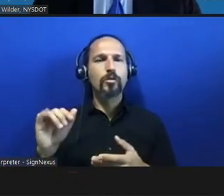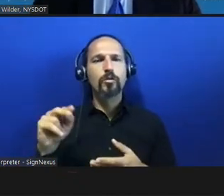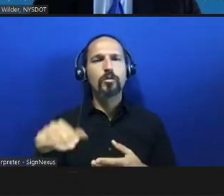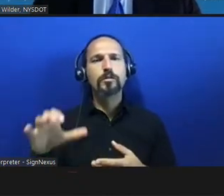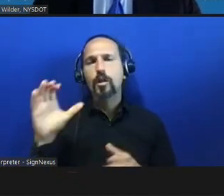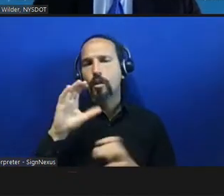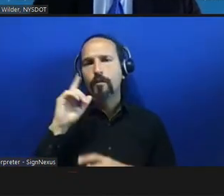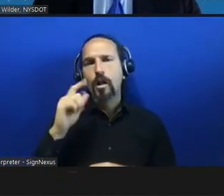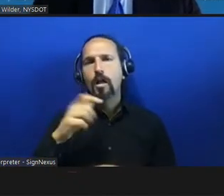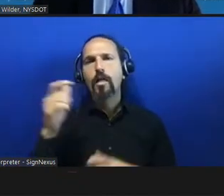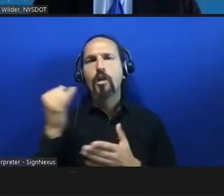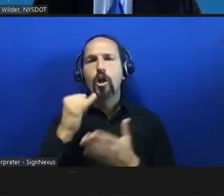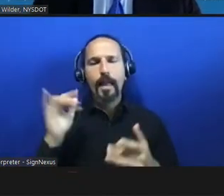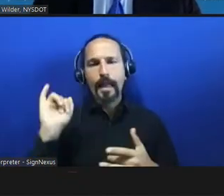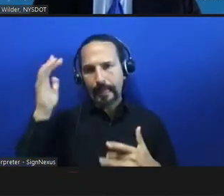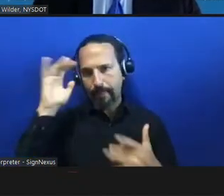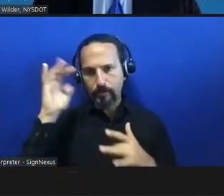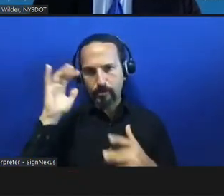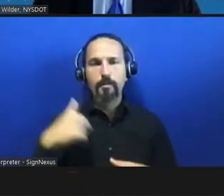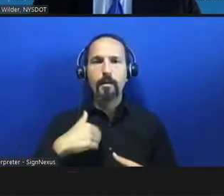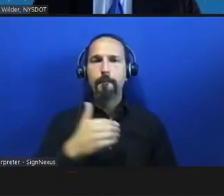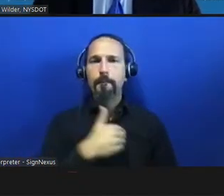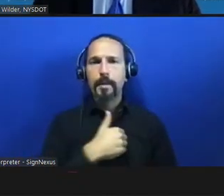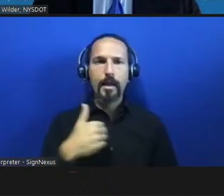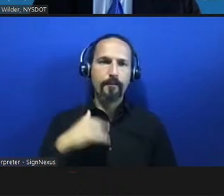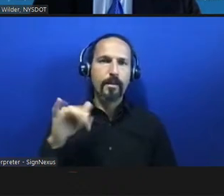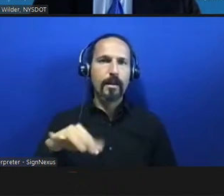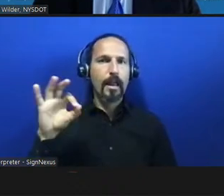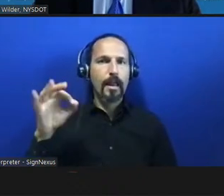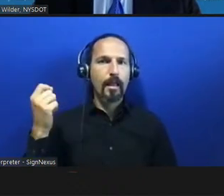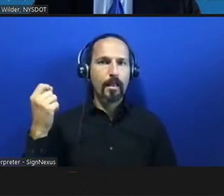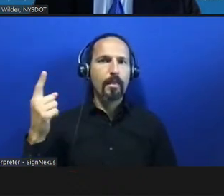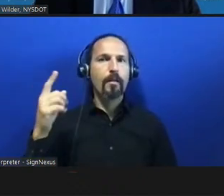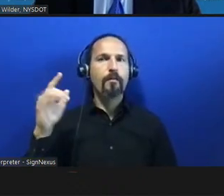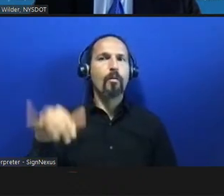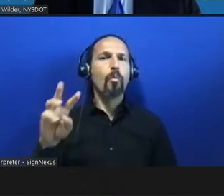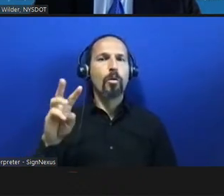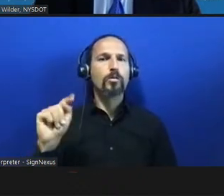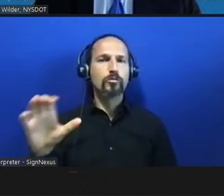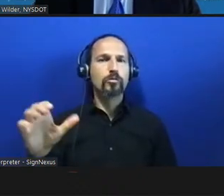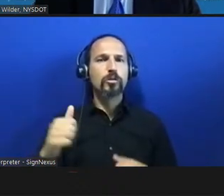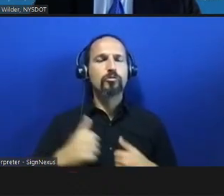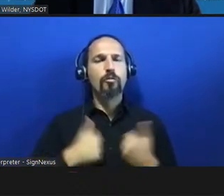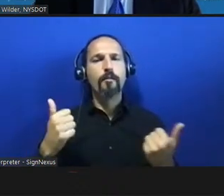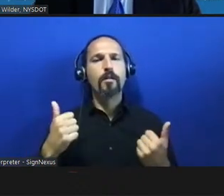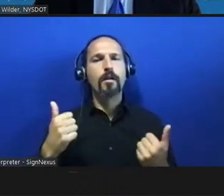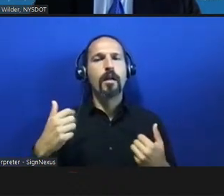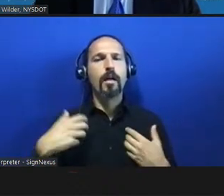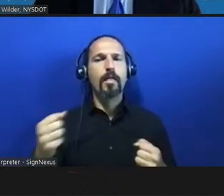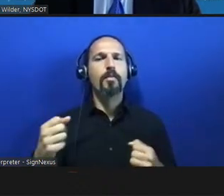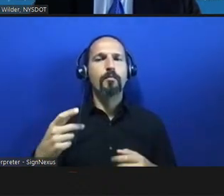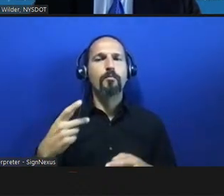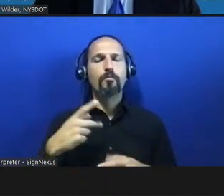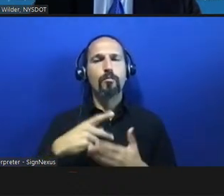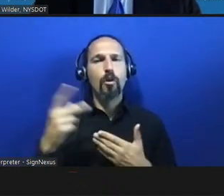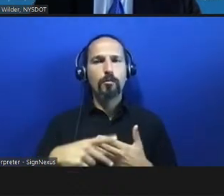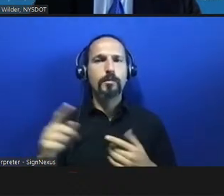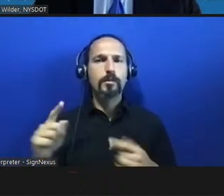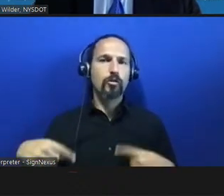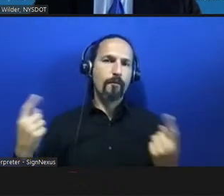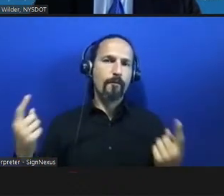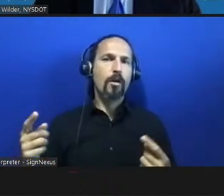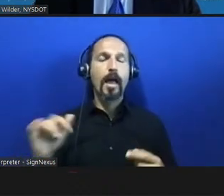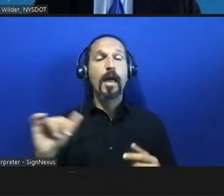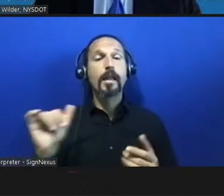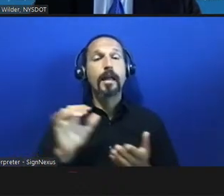like-minded artists and intellectuals I'm a member of the 911 World Trade Center survivors health program and so far a